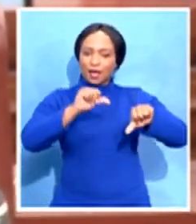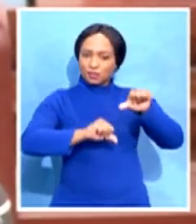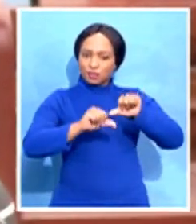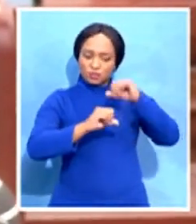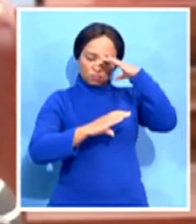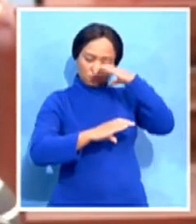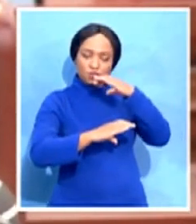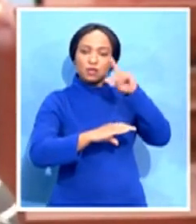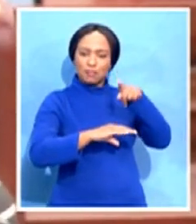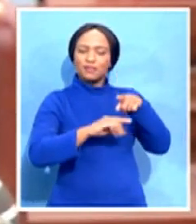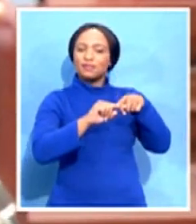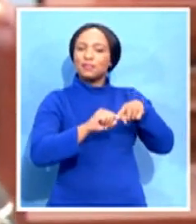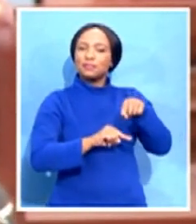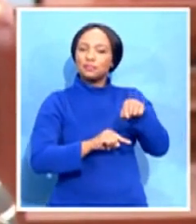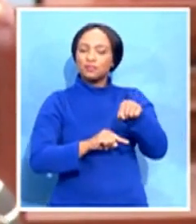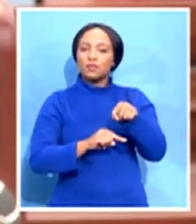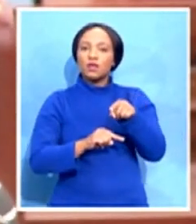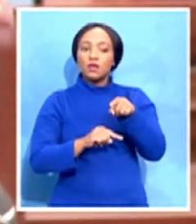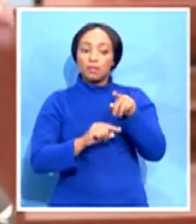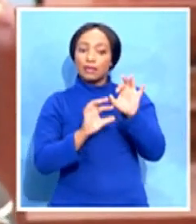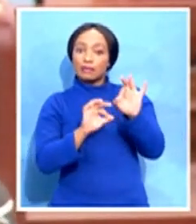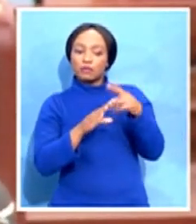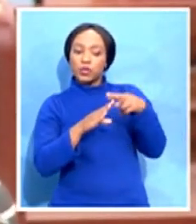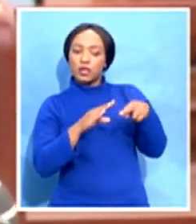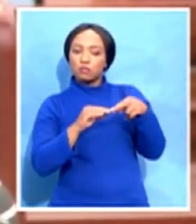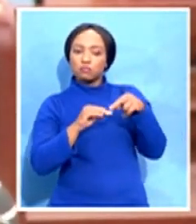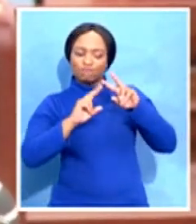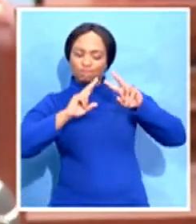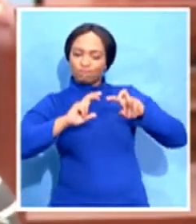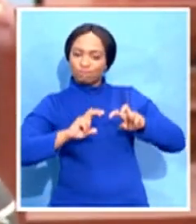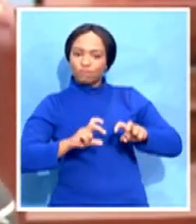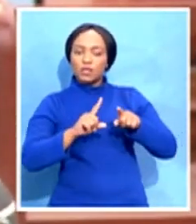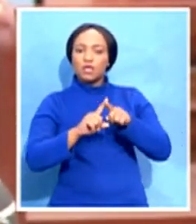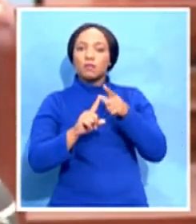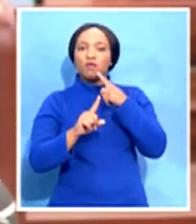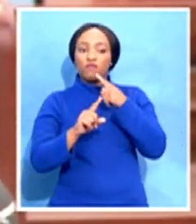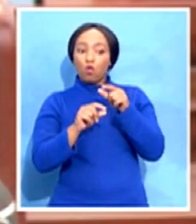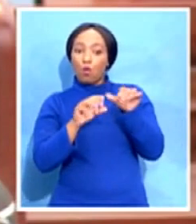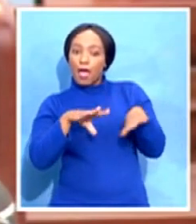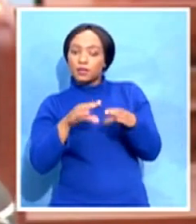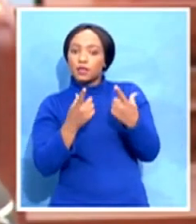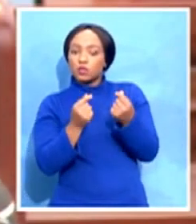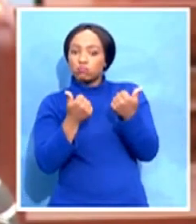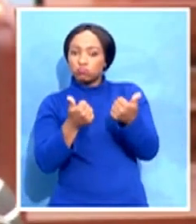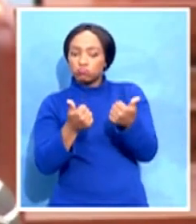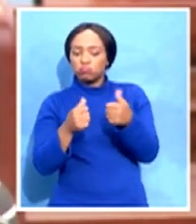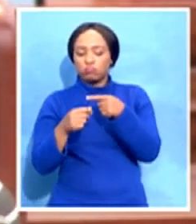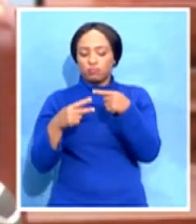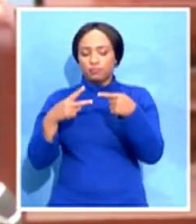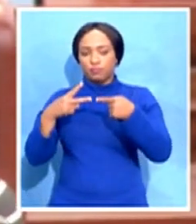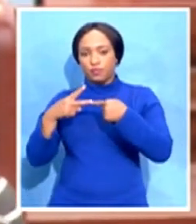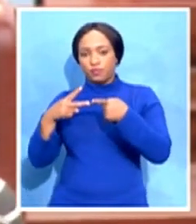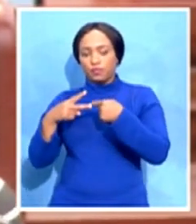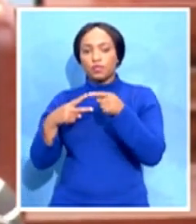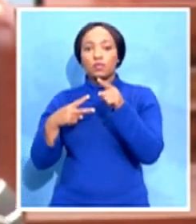findings guiding decision-making and course of action. B, that Zimbabwe will take decisions